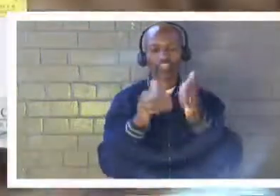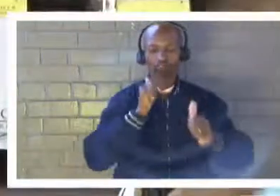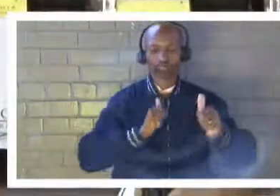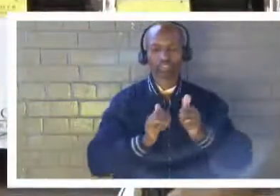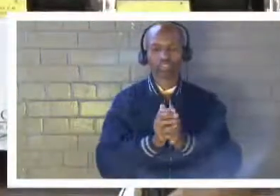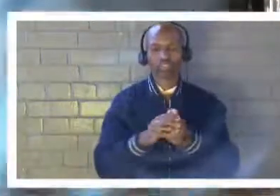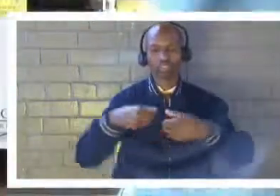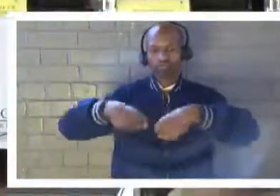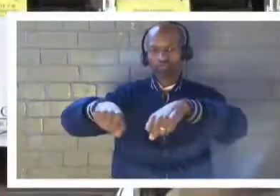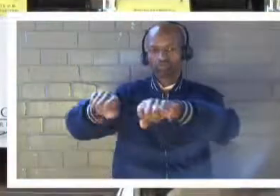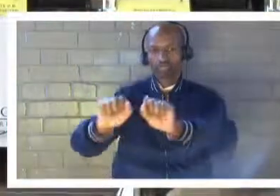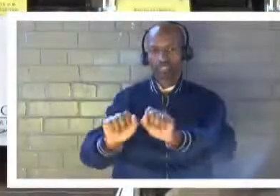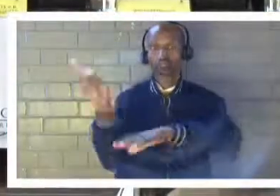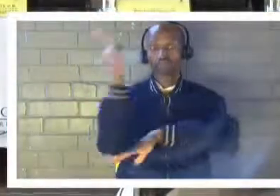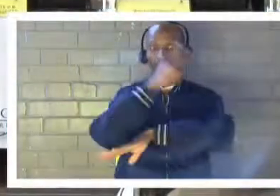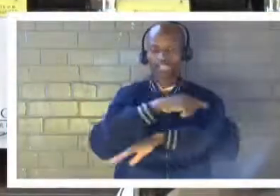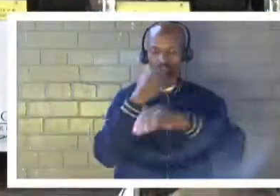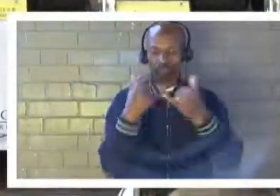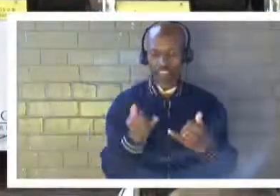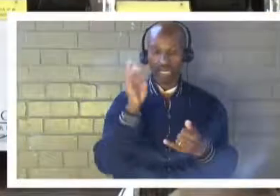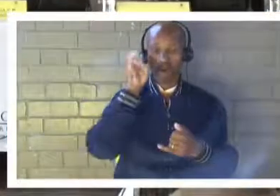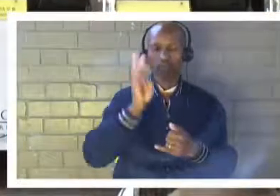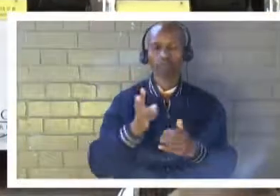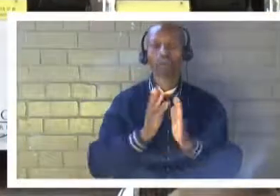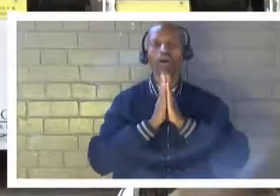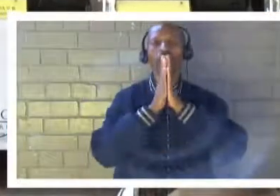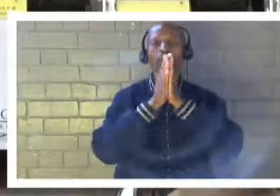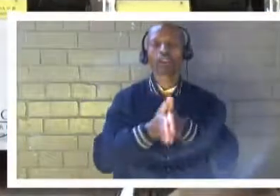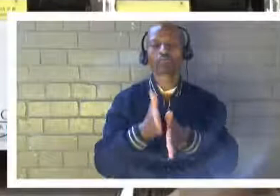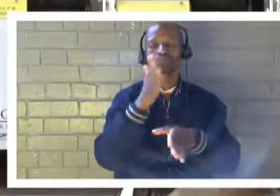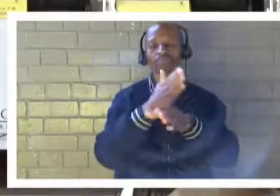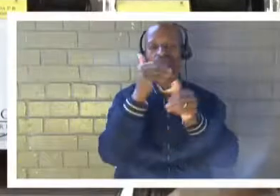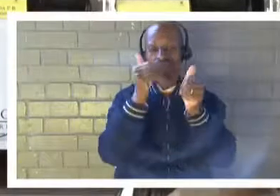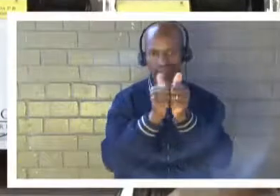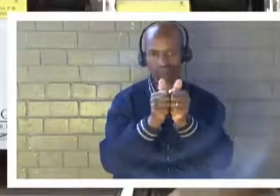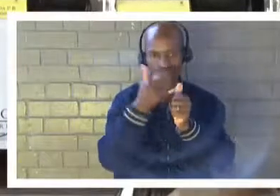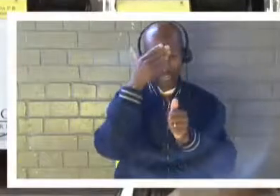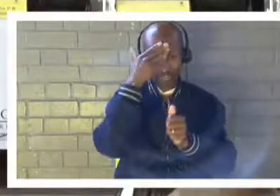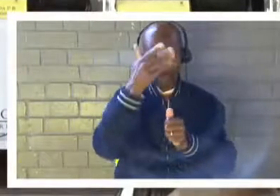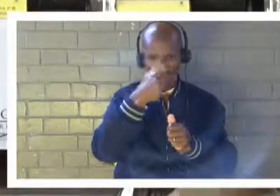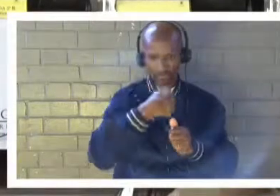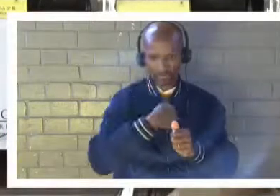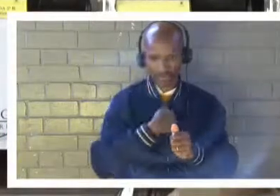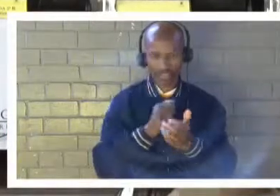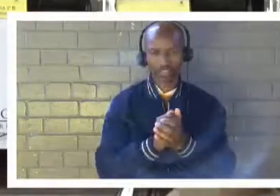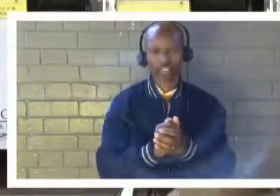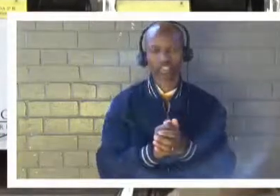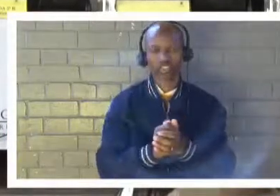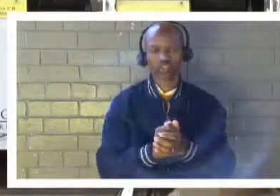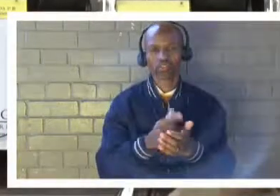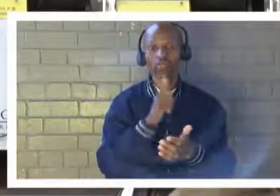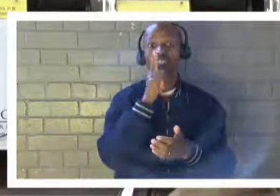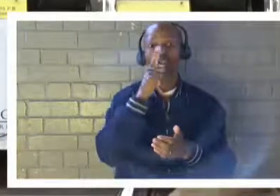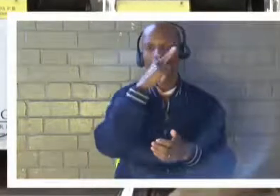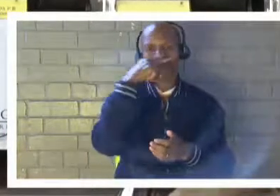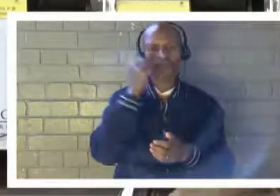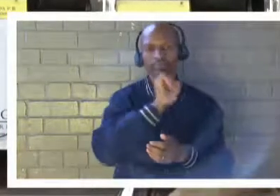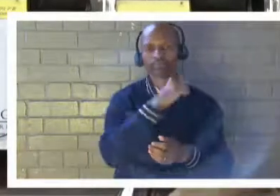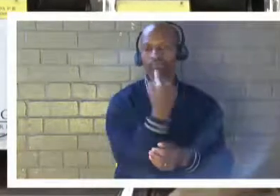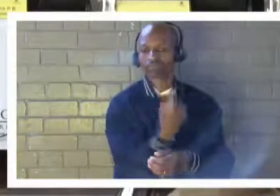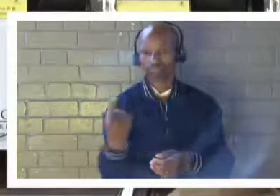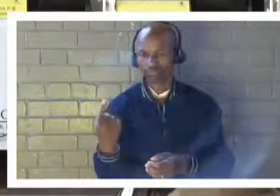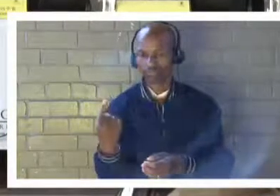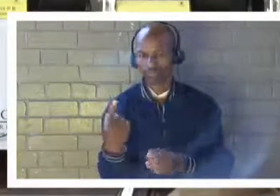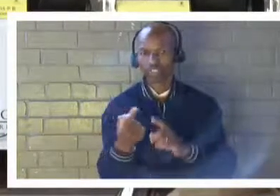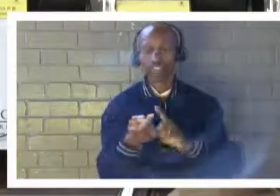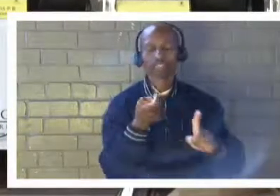for the day. I will allow the colleagues I have in front with me to introduce themselves, starting